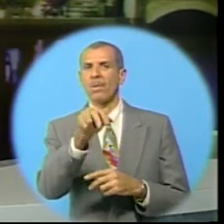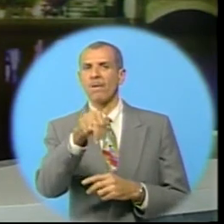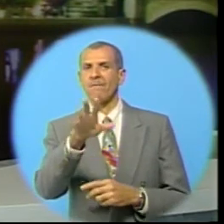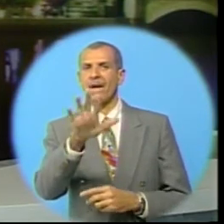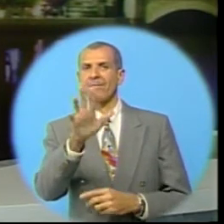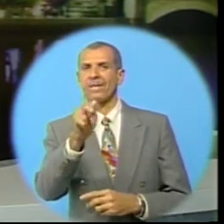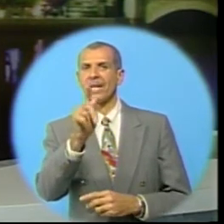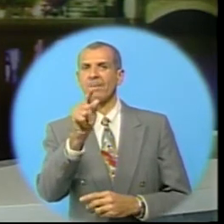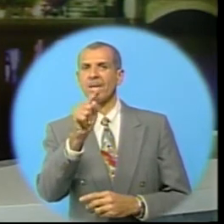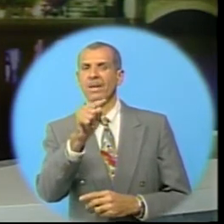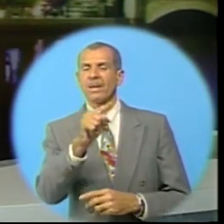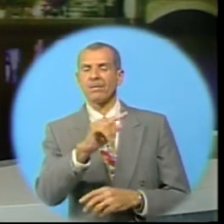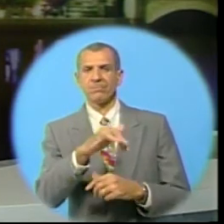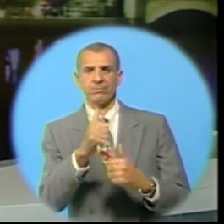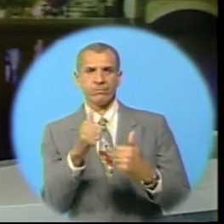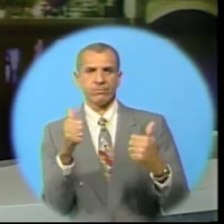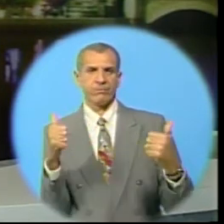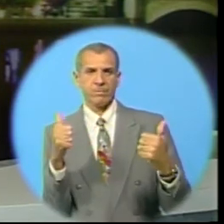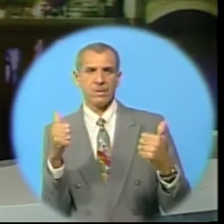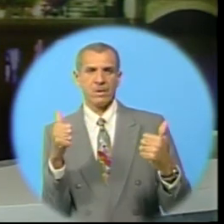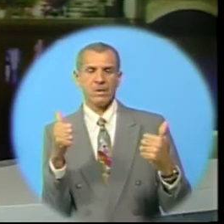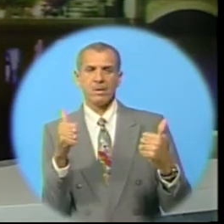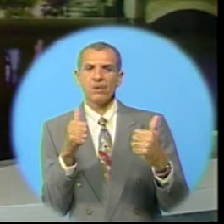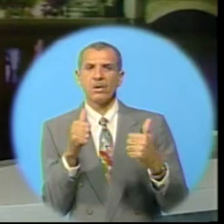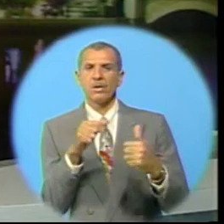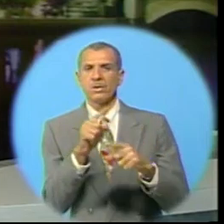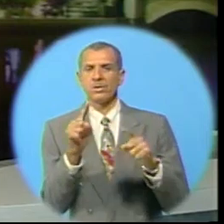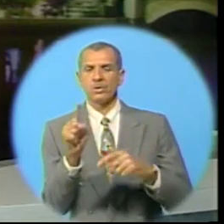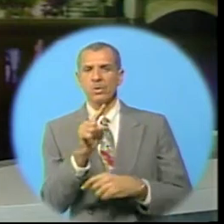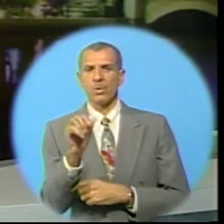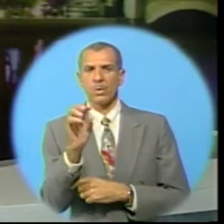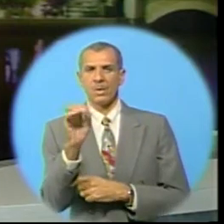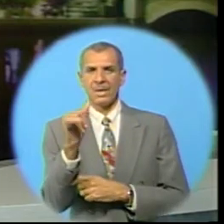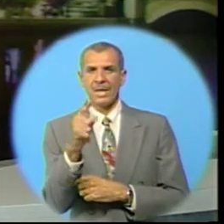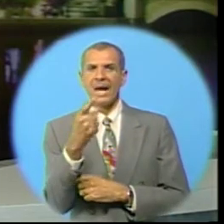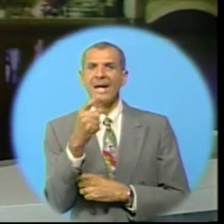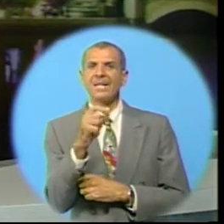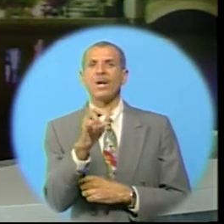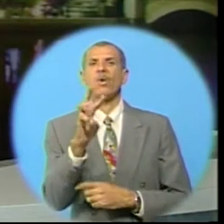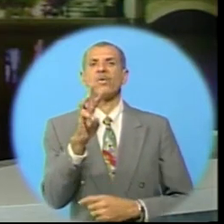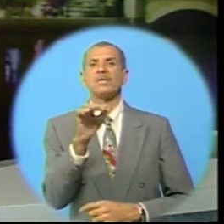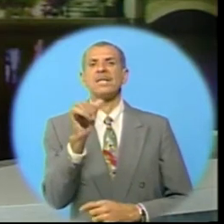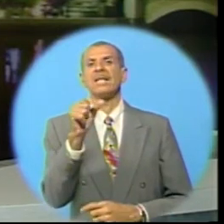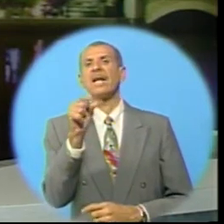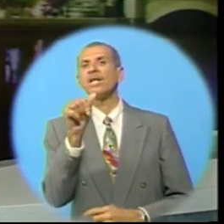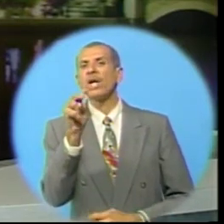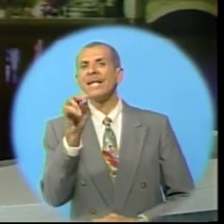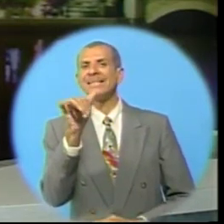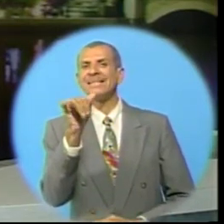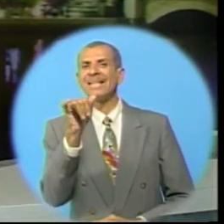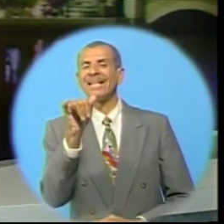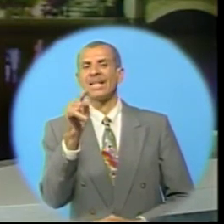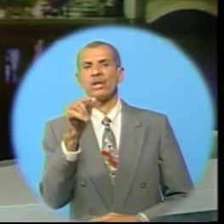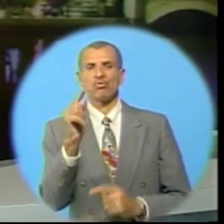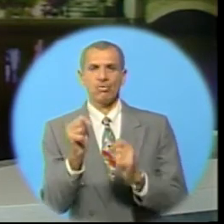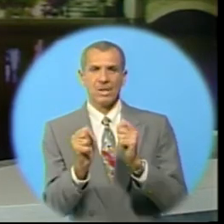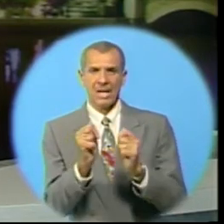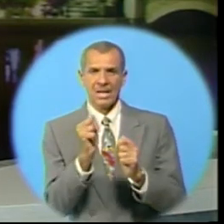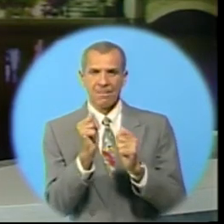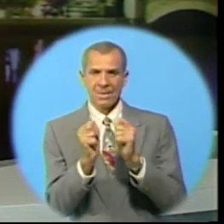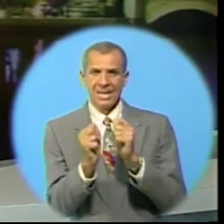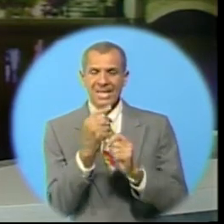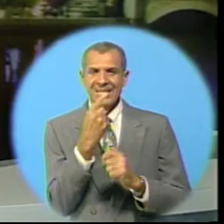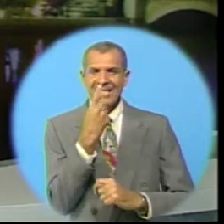1.5-kilometer exclusion zone. The Seismic Research Center of the University of the West Indies at St. Augustine in Trinidad and Tobago